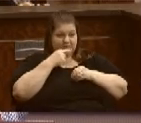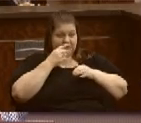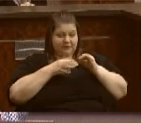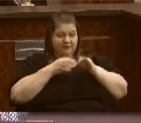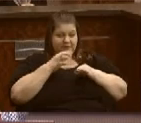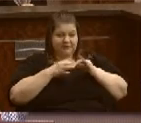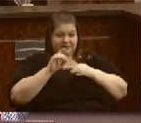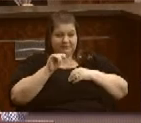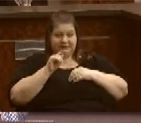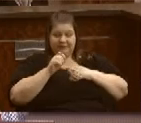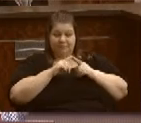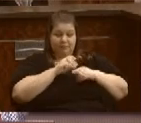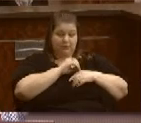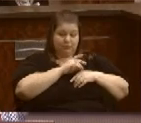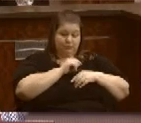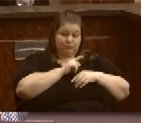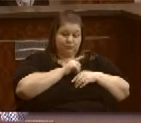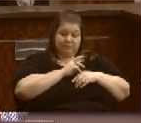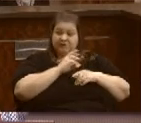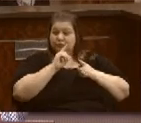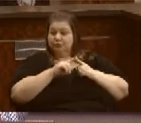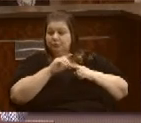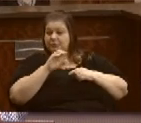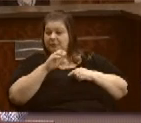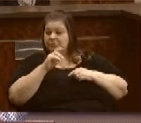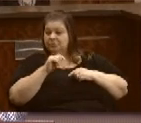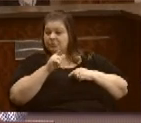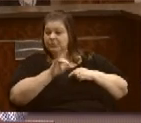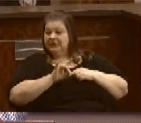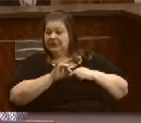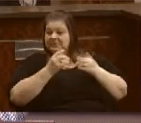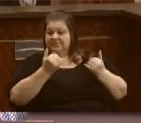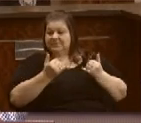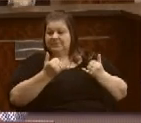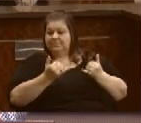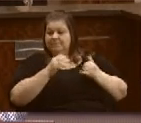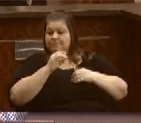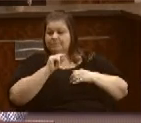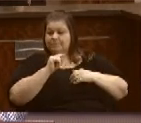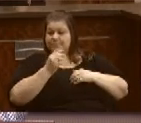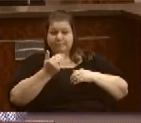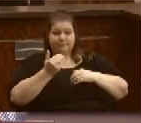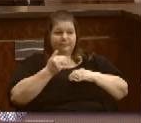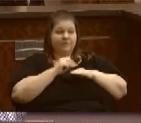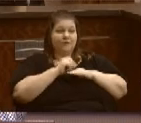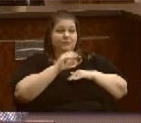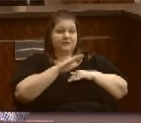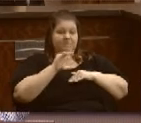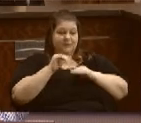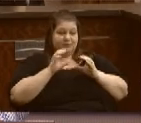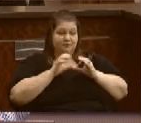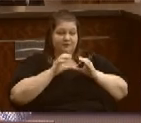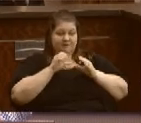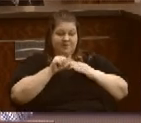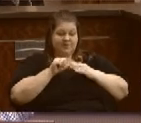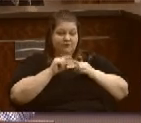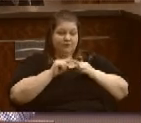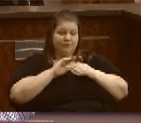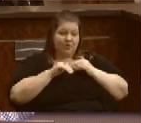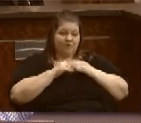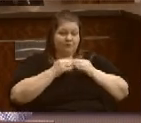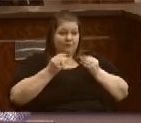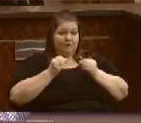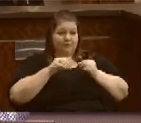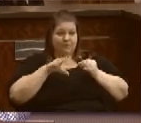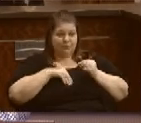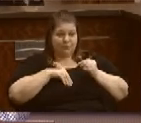city council from October the 26th to October the 28th, 2015 was sent by certified mail to all contiguous property